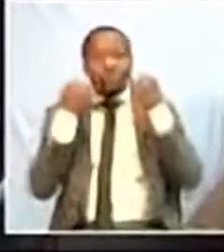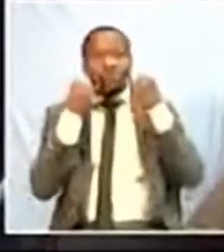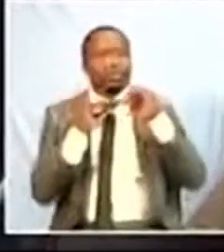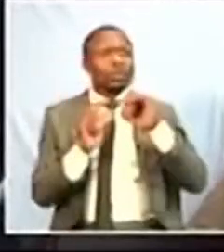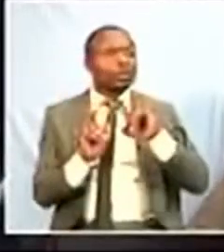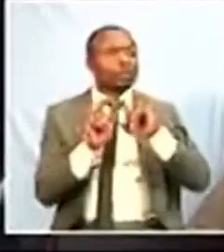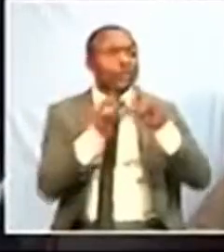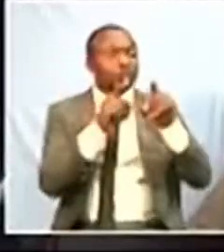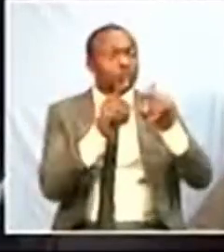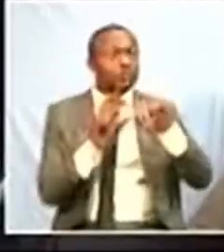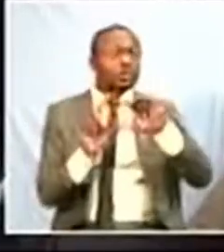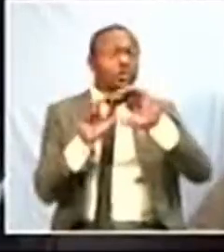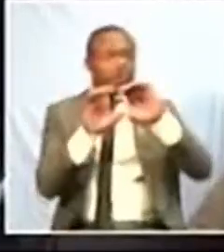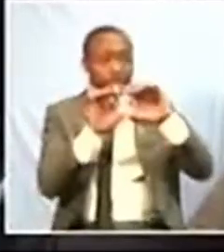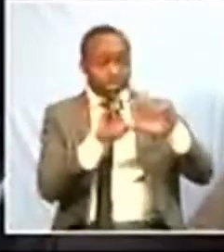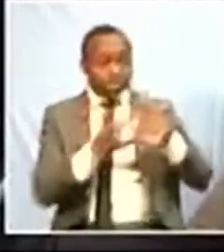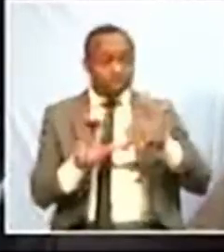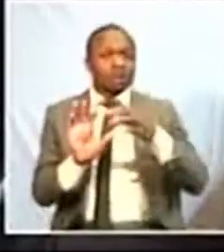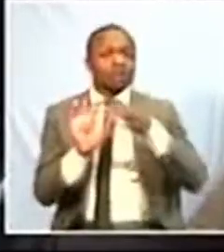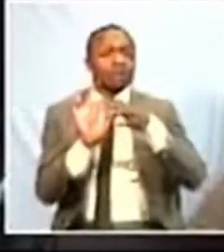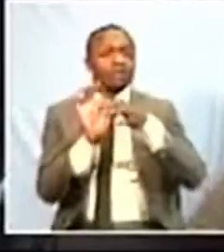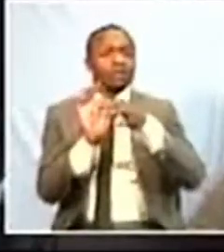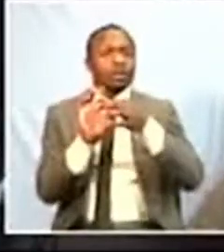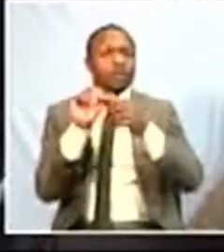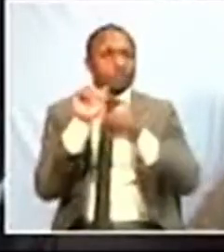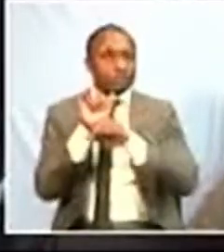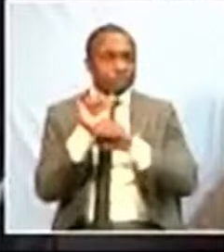and do a joint inspection for measurements. To